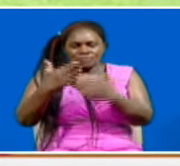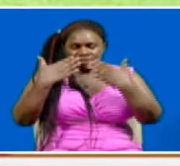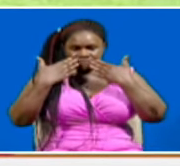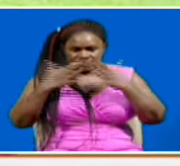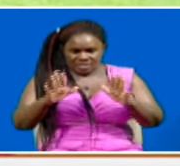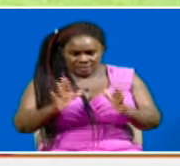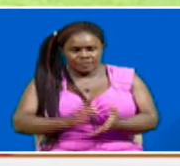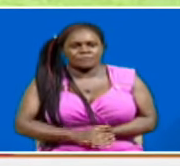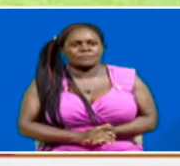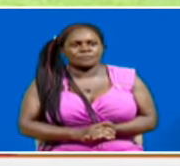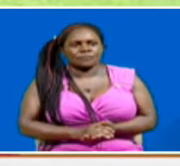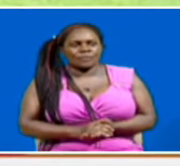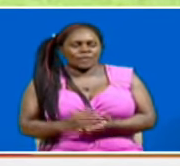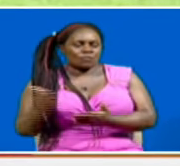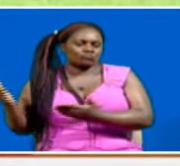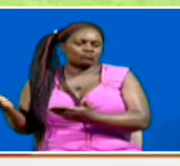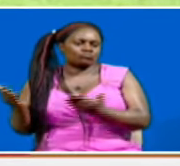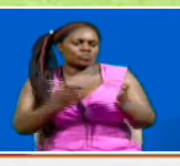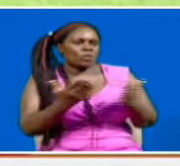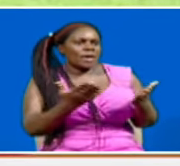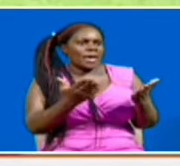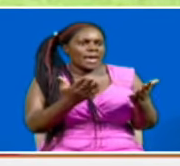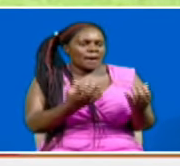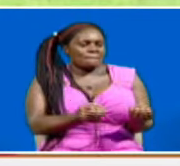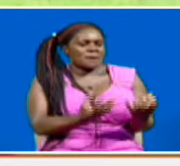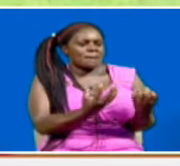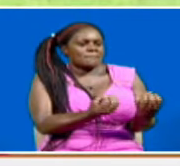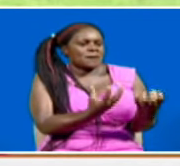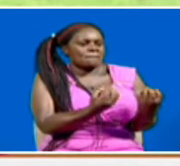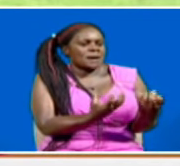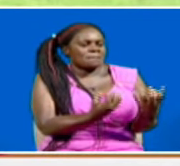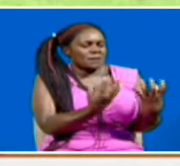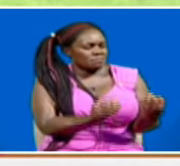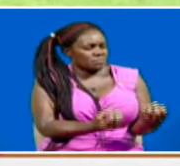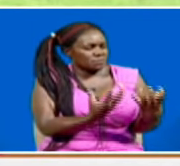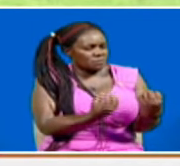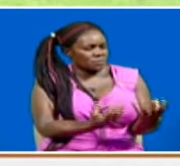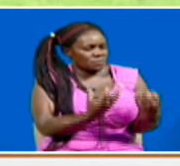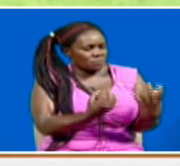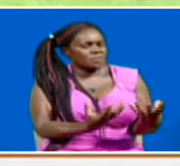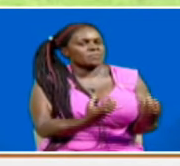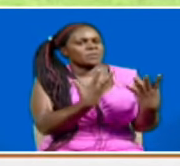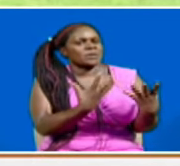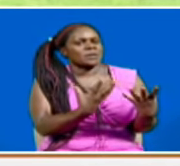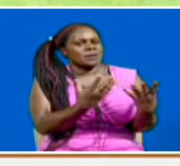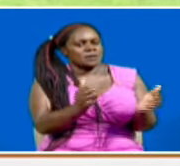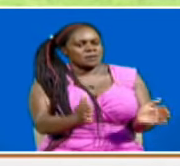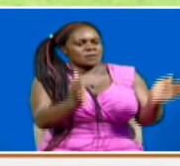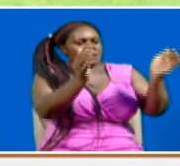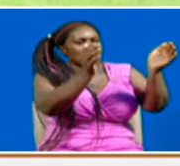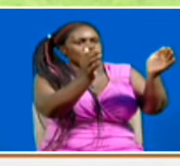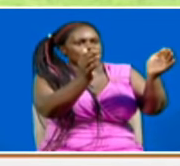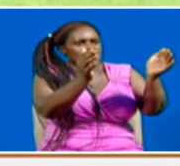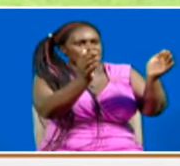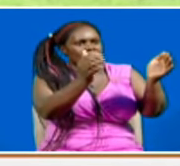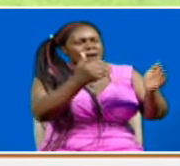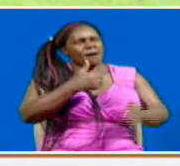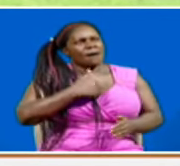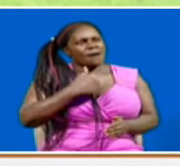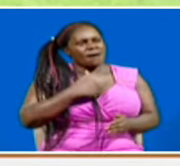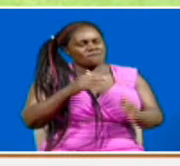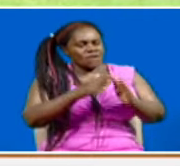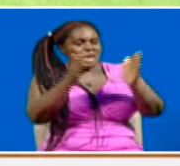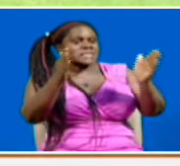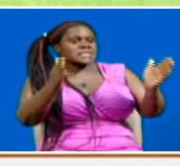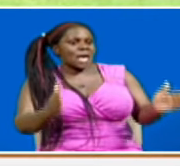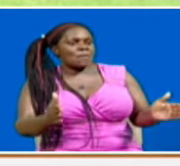that, we take it to steaming. We steam it in the drums. We put some kind of table,